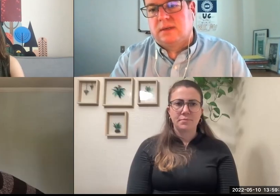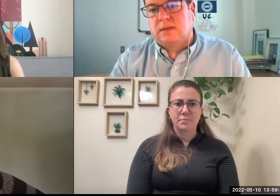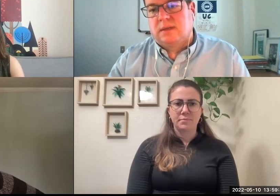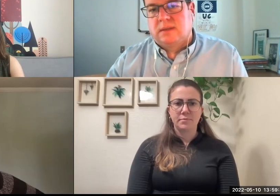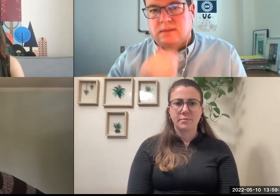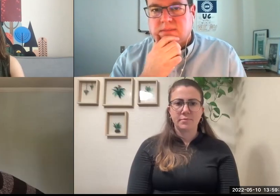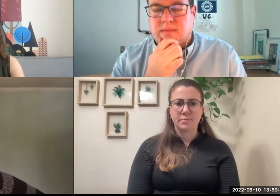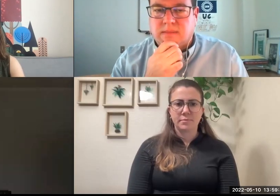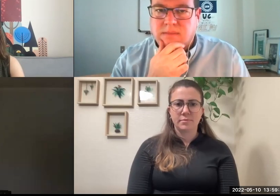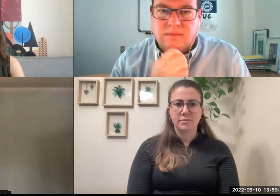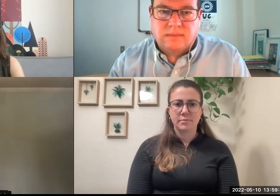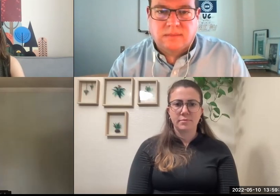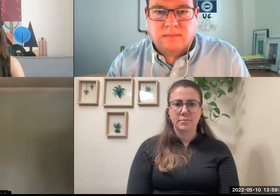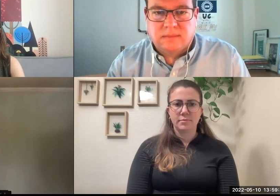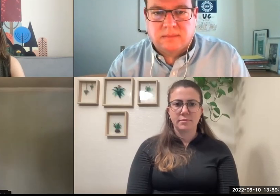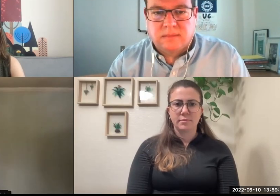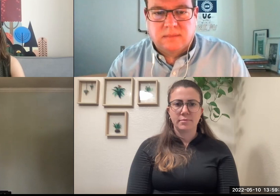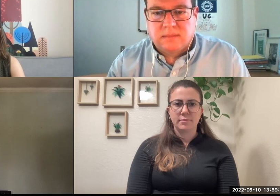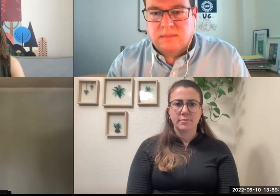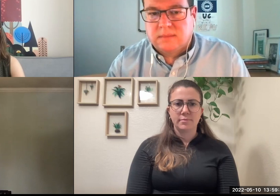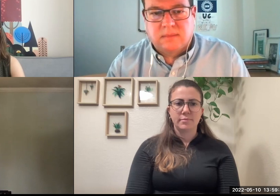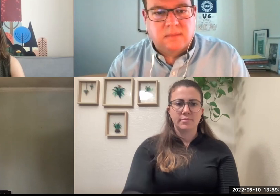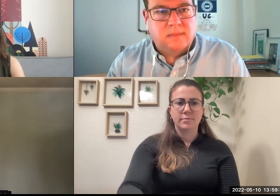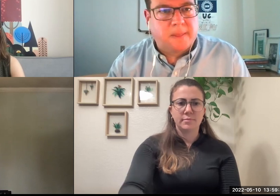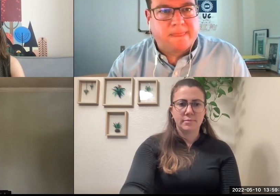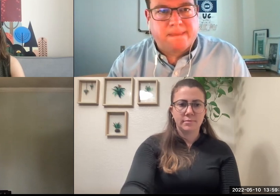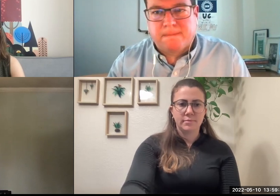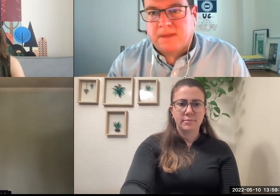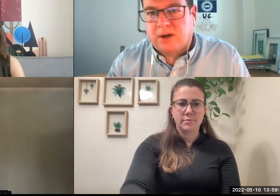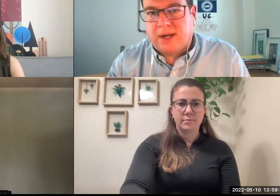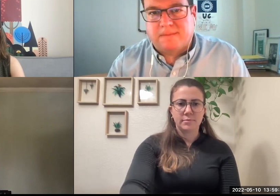All right.